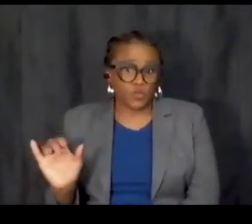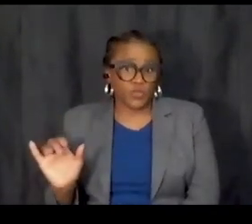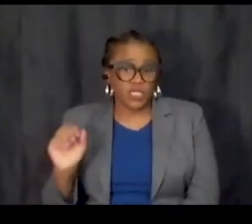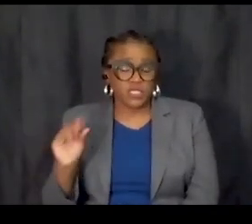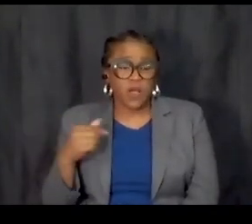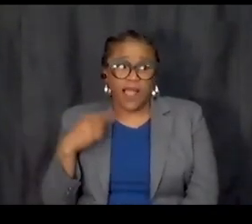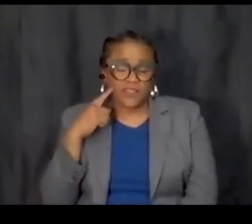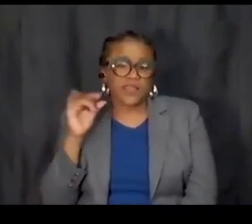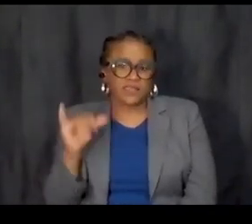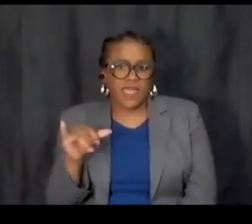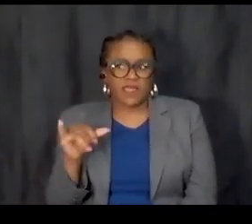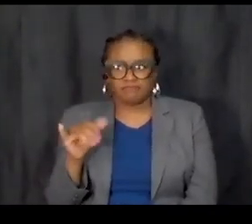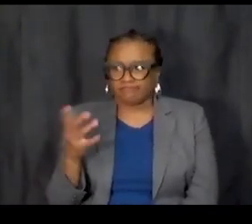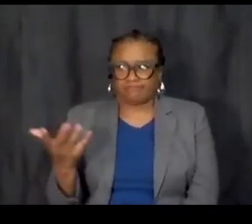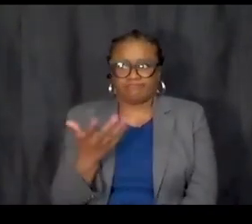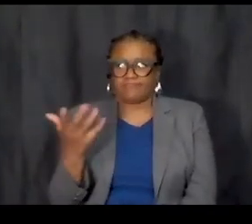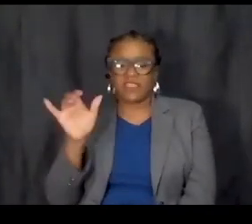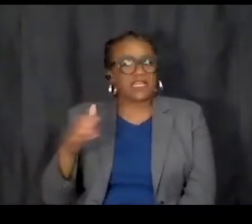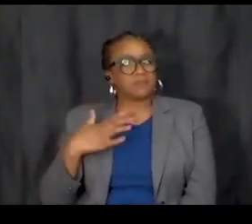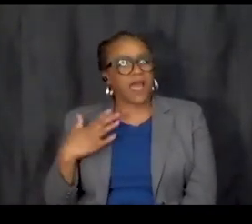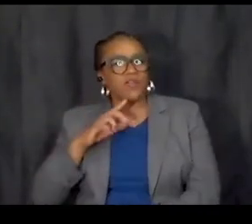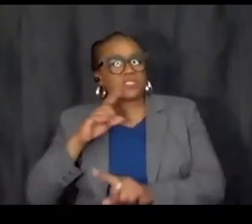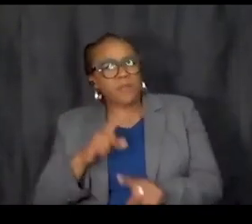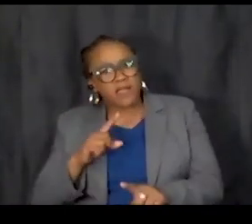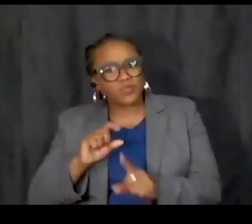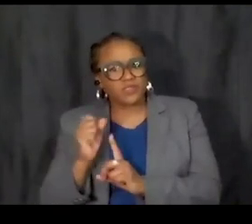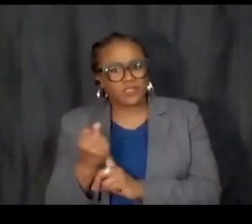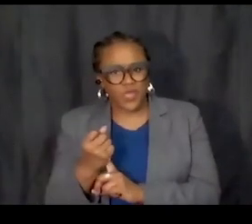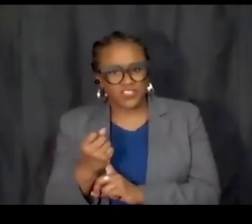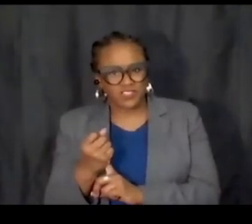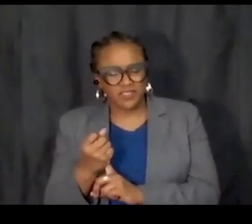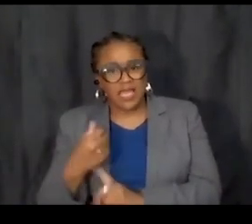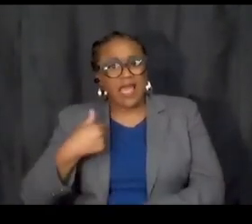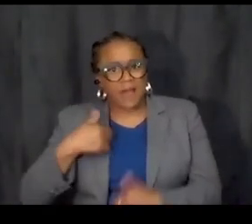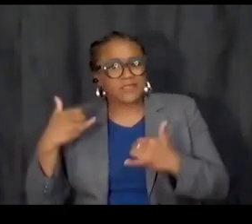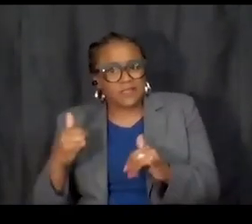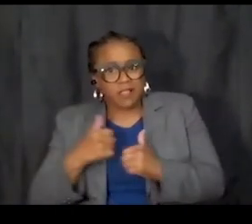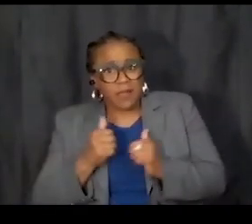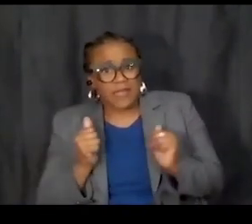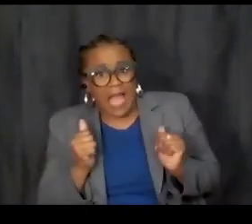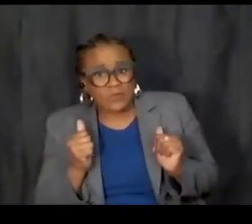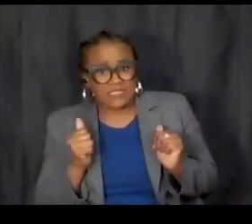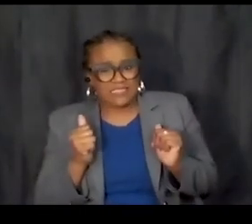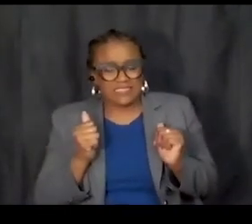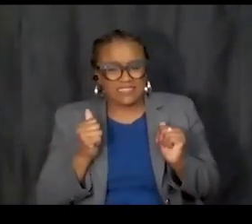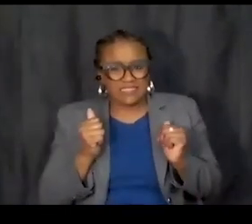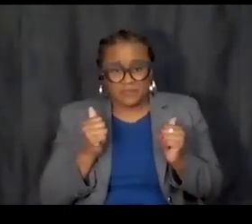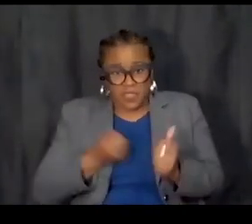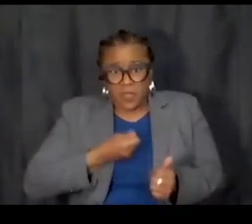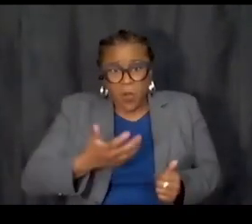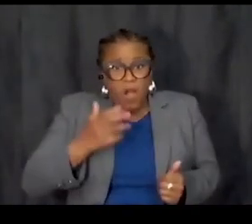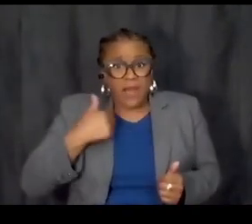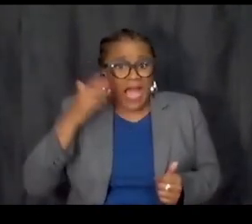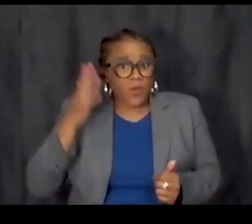that is my response to the situation, is that, like, I'm still coming out. I mean, the poem that I'm going to read at the end is a kind of coming